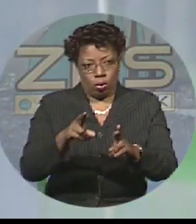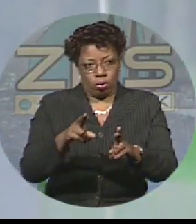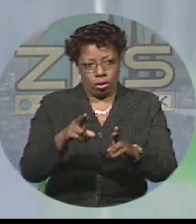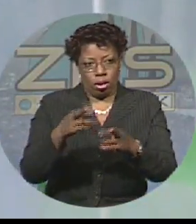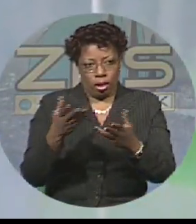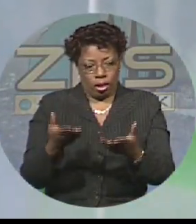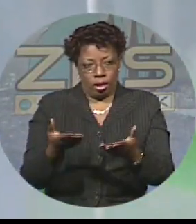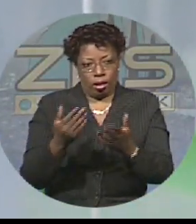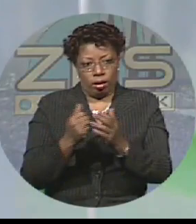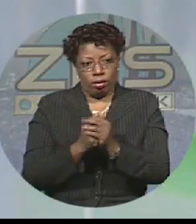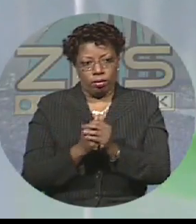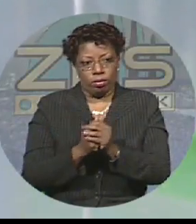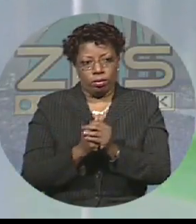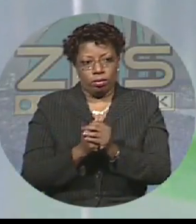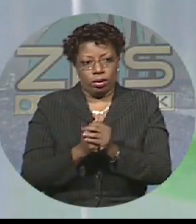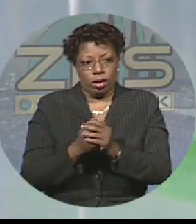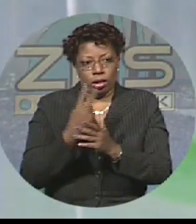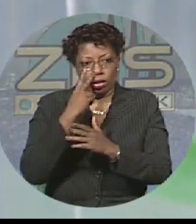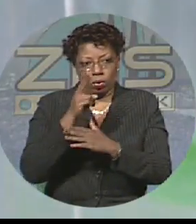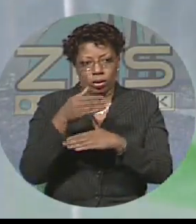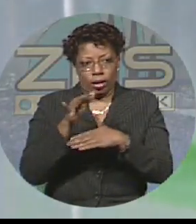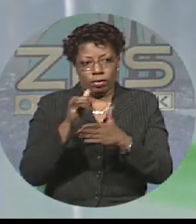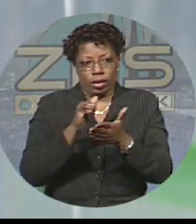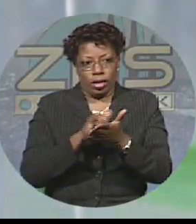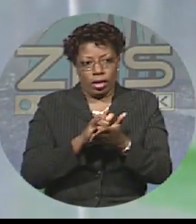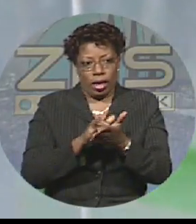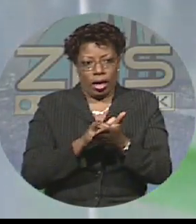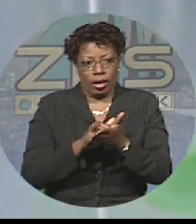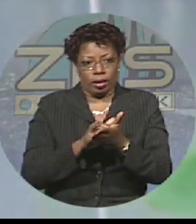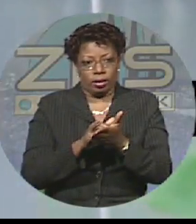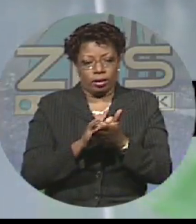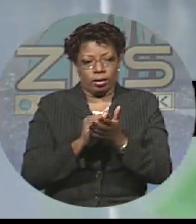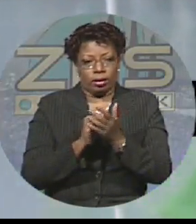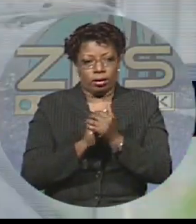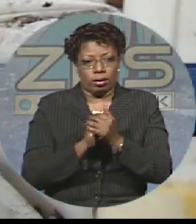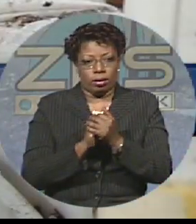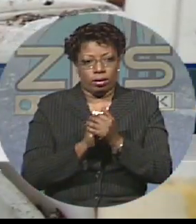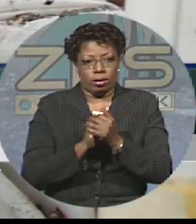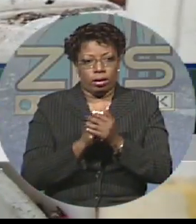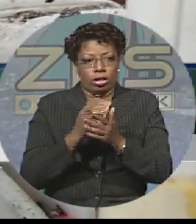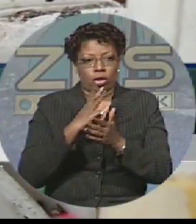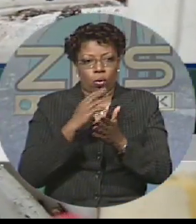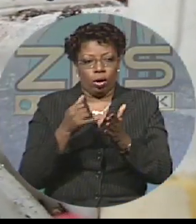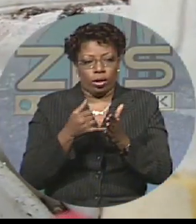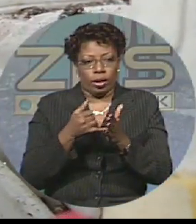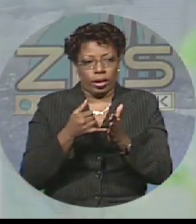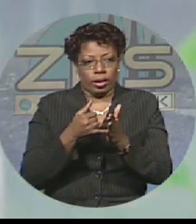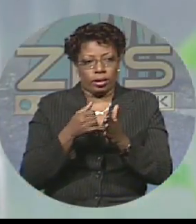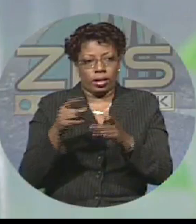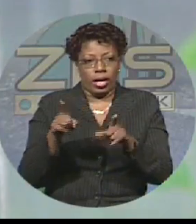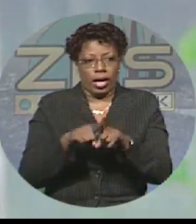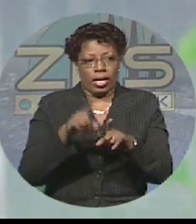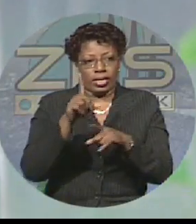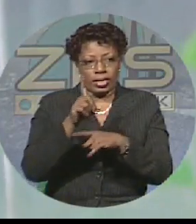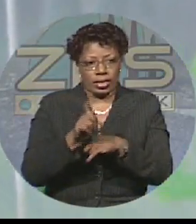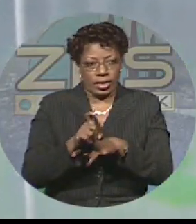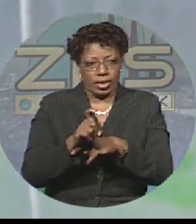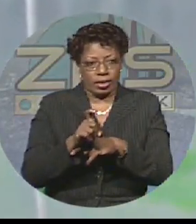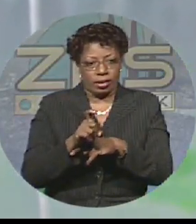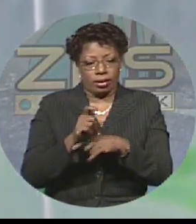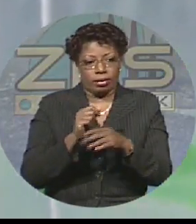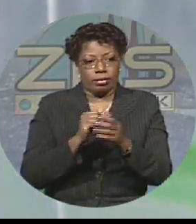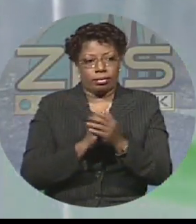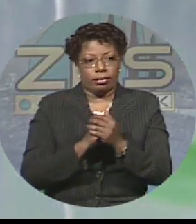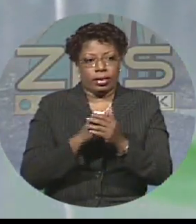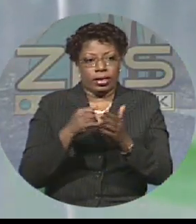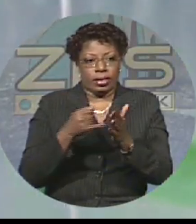hour. And you just watch it after that. You don't have to plant anymore. And you water it as needed. You know, once you get the hang of it,